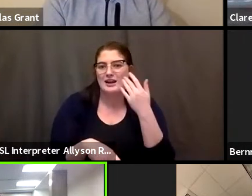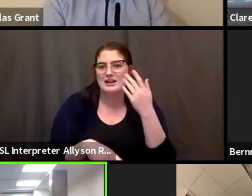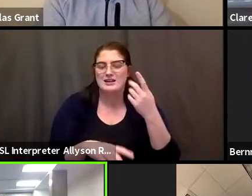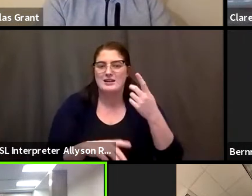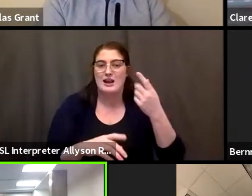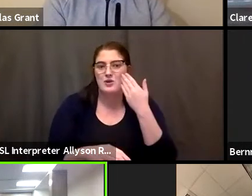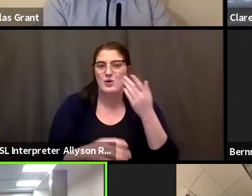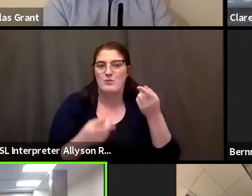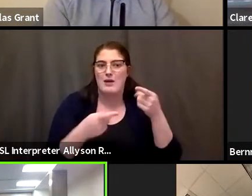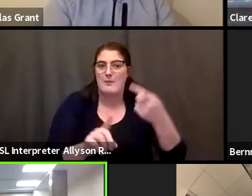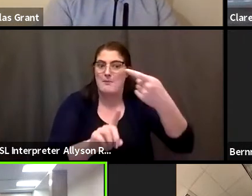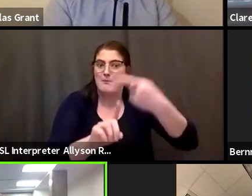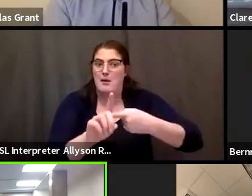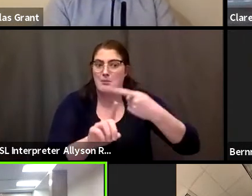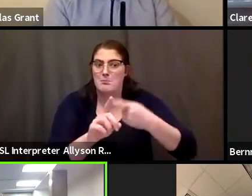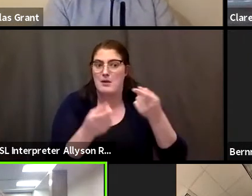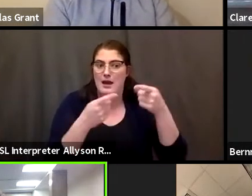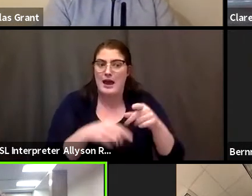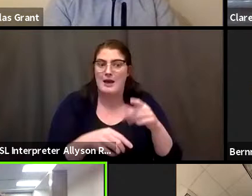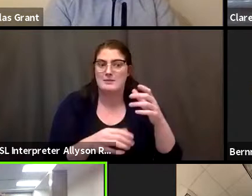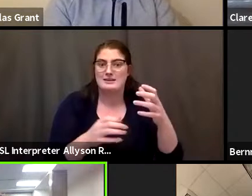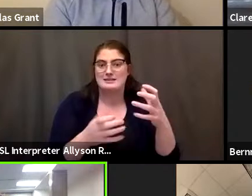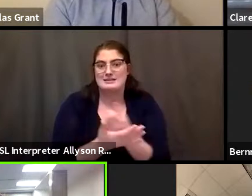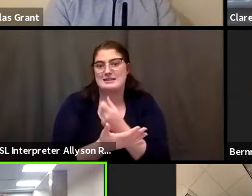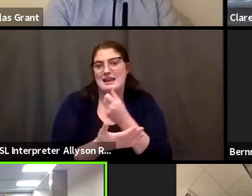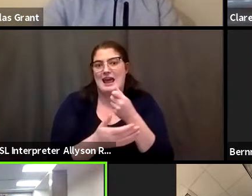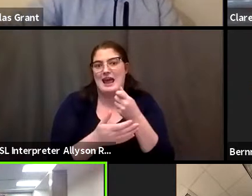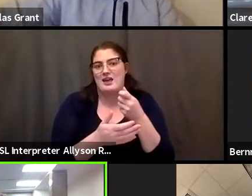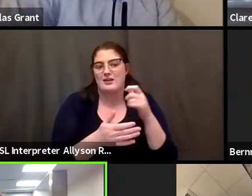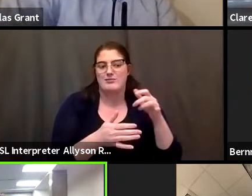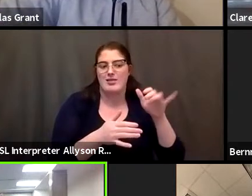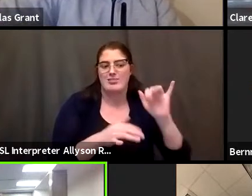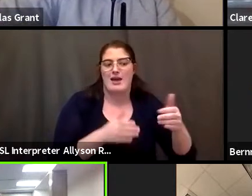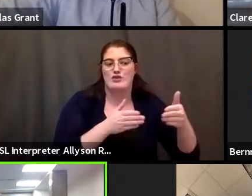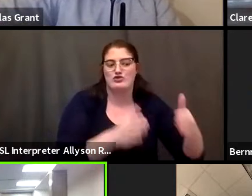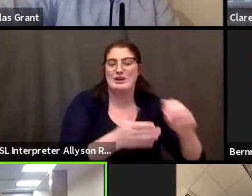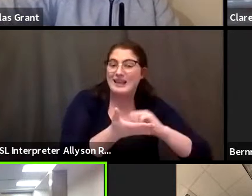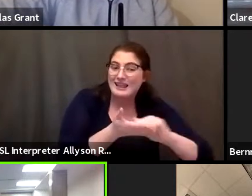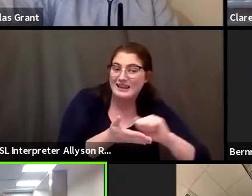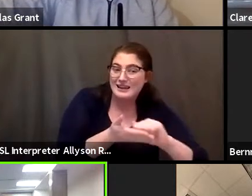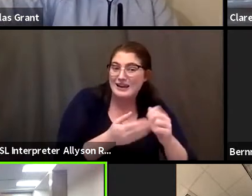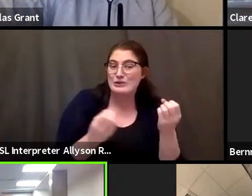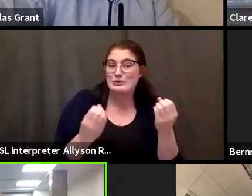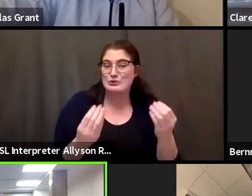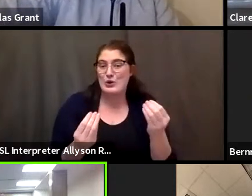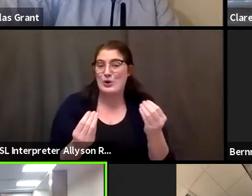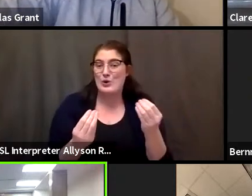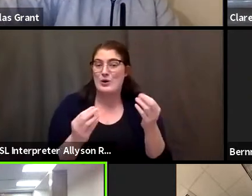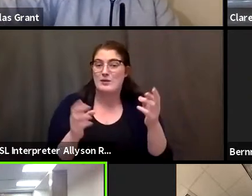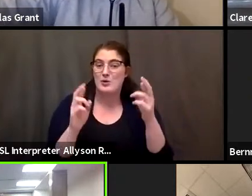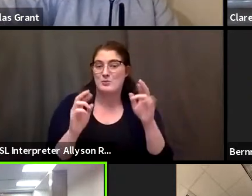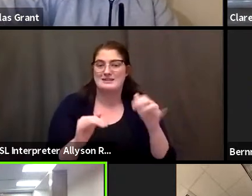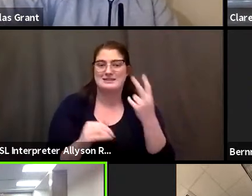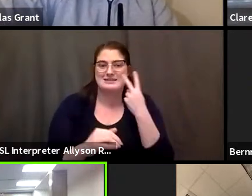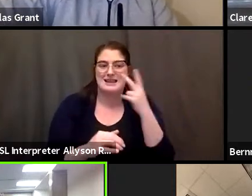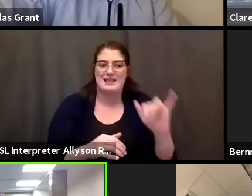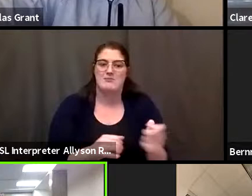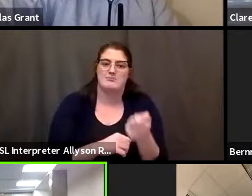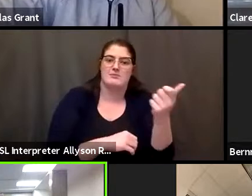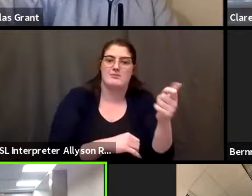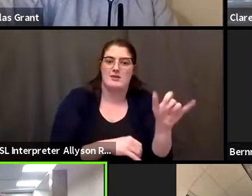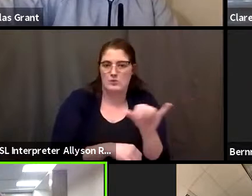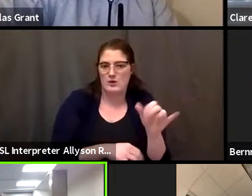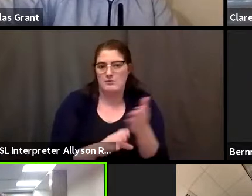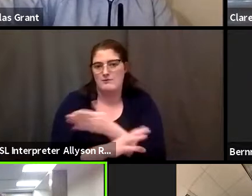street actually mowed and picked up. So would love to see that illuminated as well before it becomes